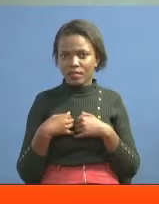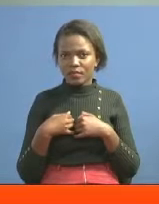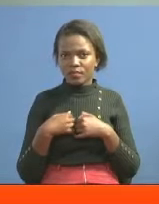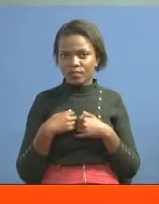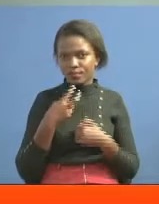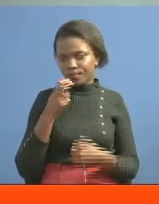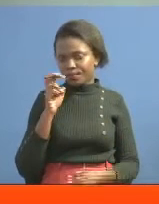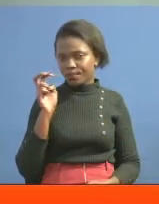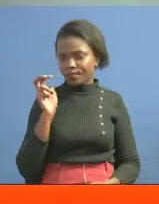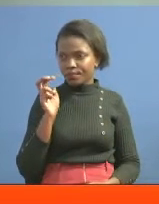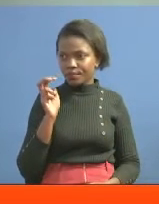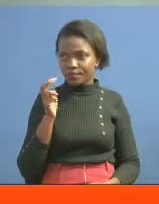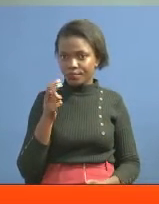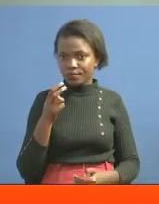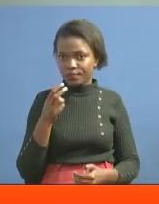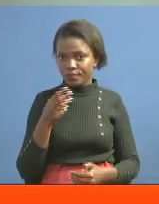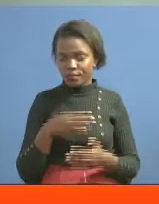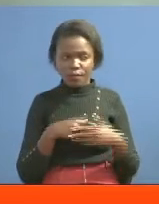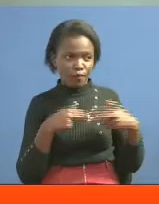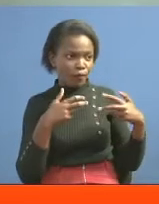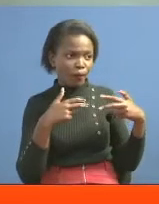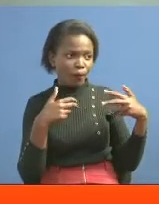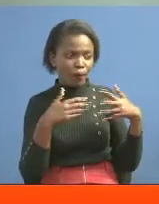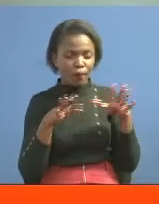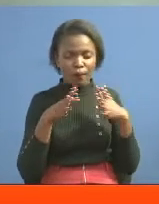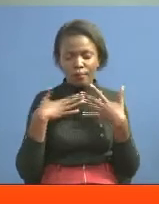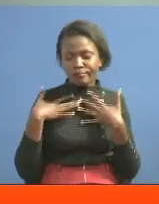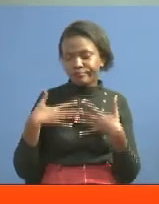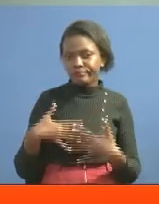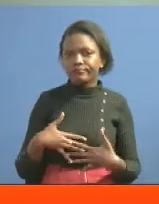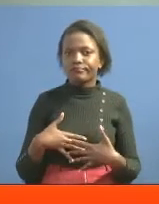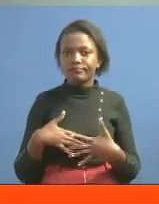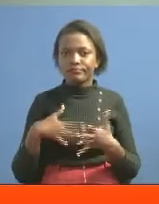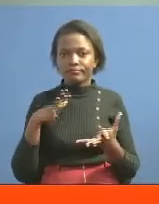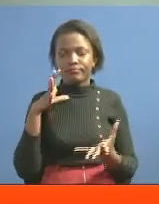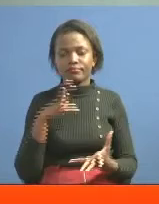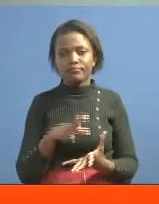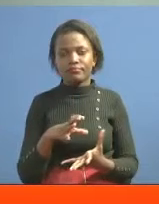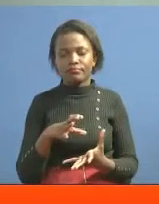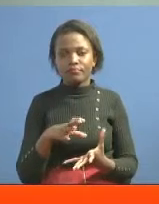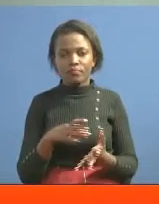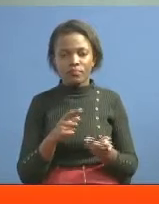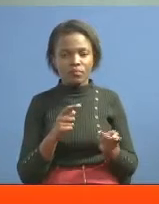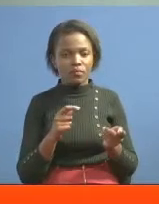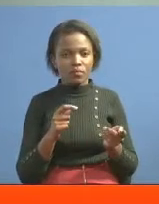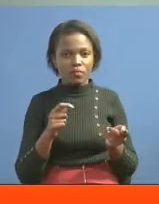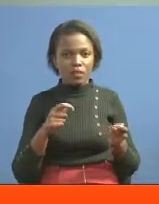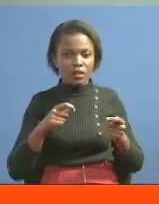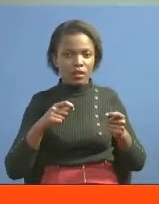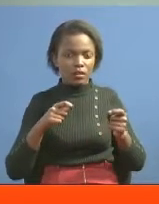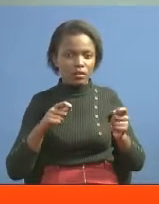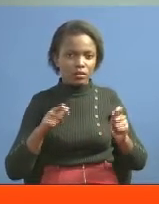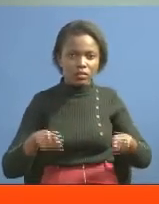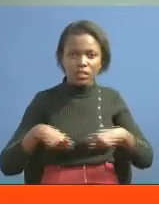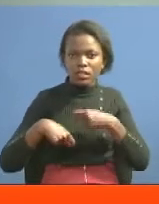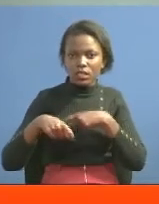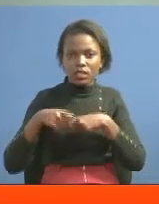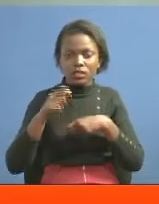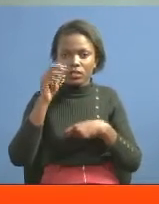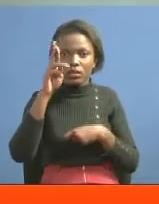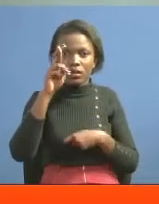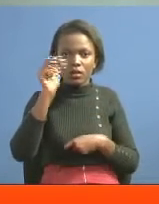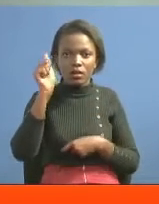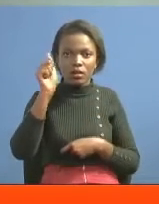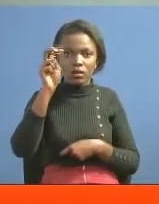know, monetary bodies lowering rates of when it comes to transaction and handling money and taking money from here to